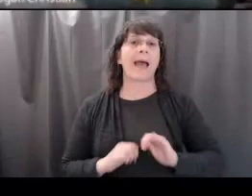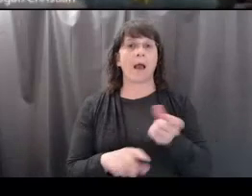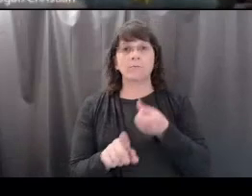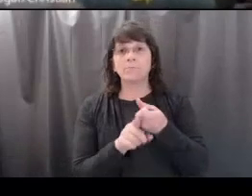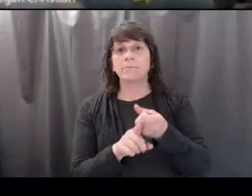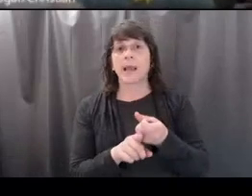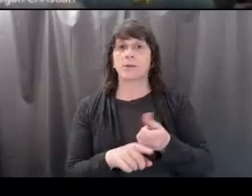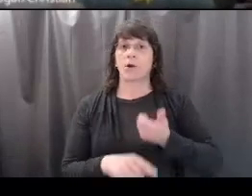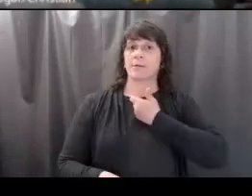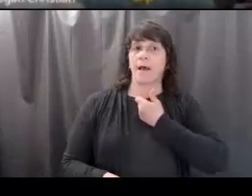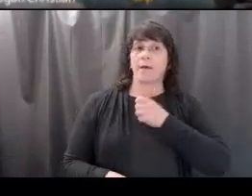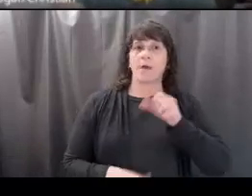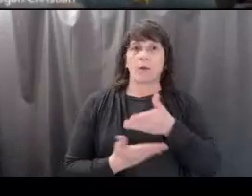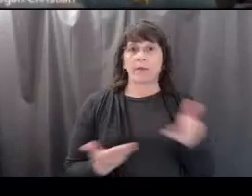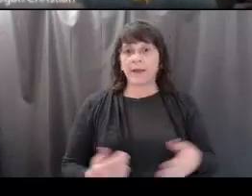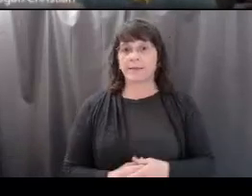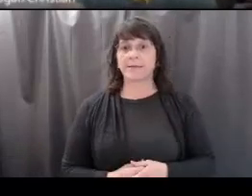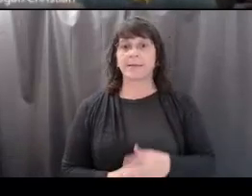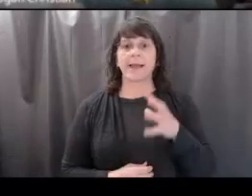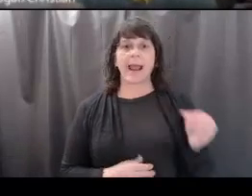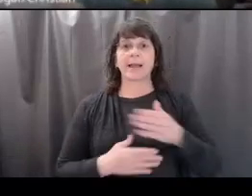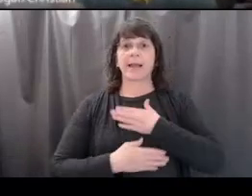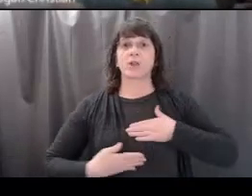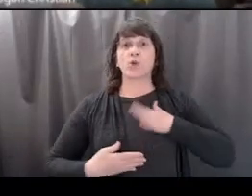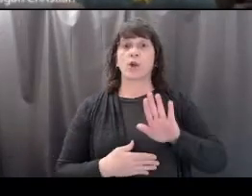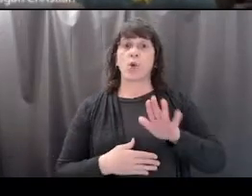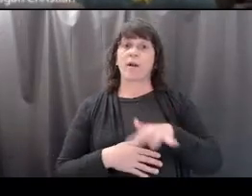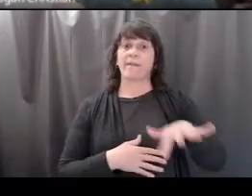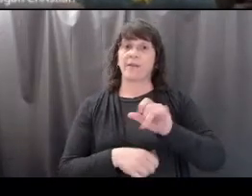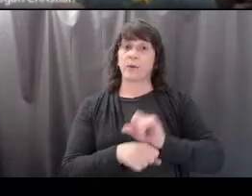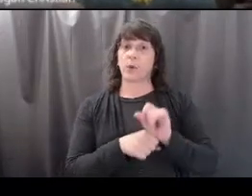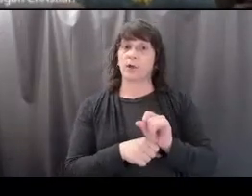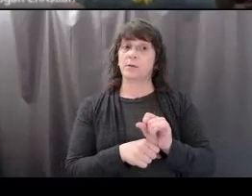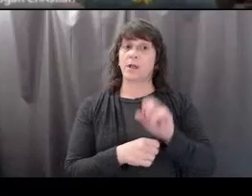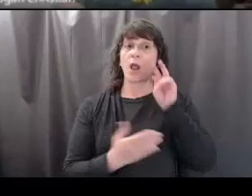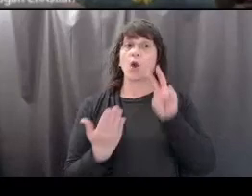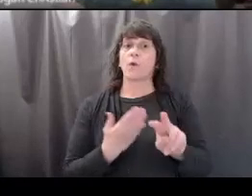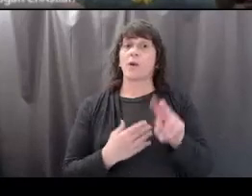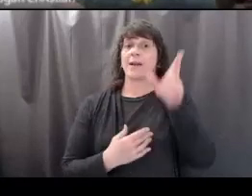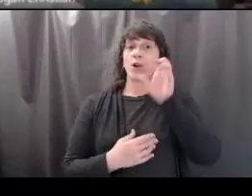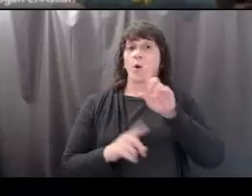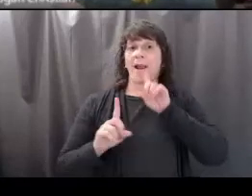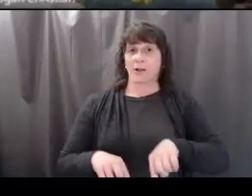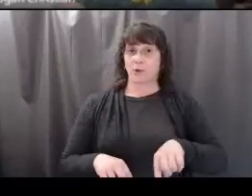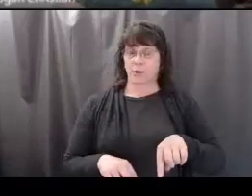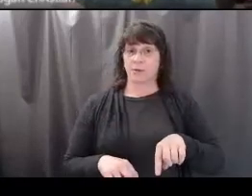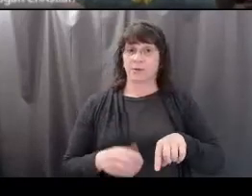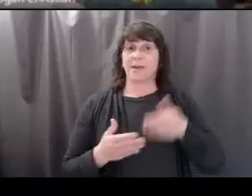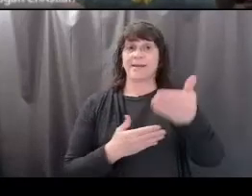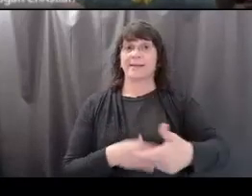impacts ourselves and other things. And enjoy your field work, and we'll look forward to hearing your answers to those questions